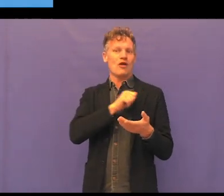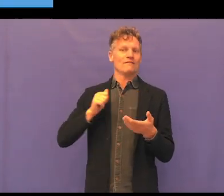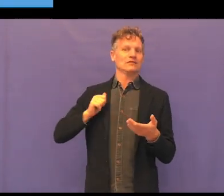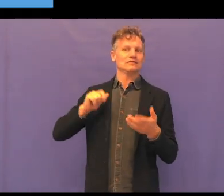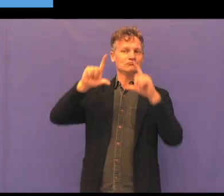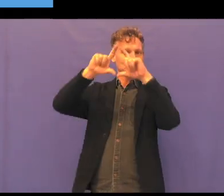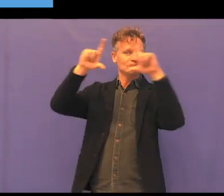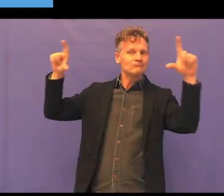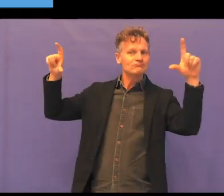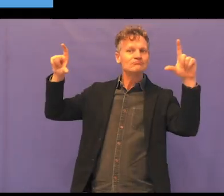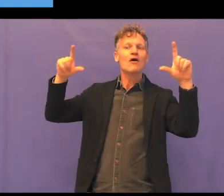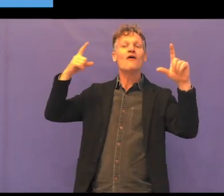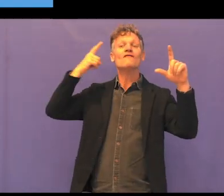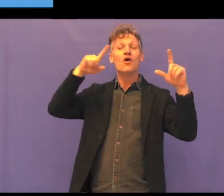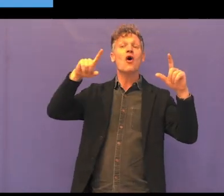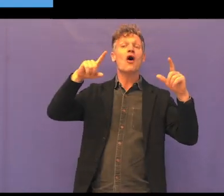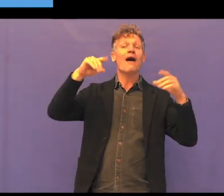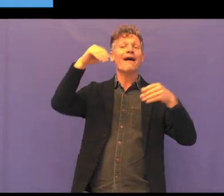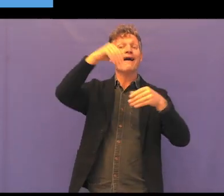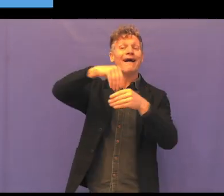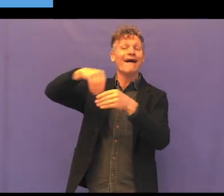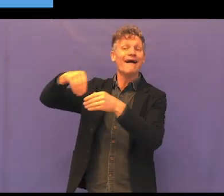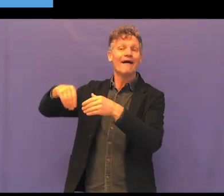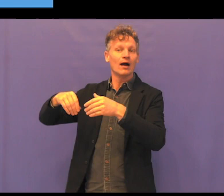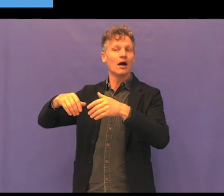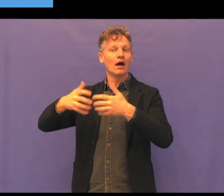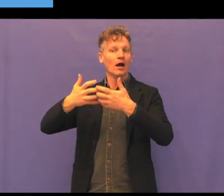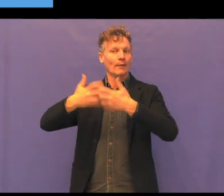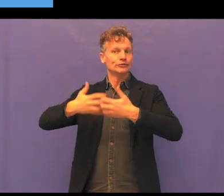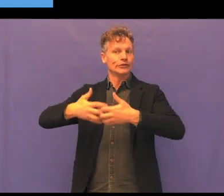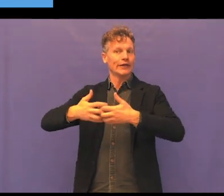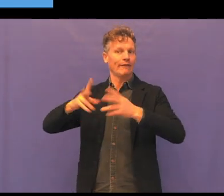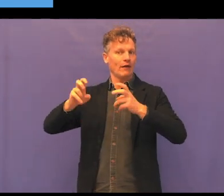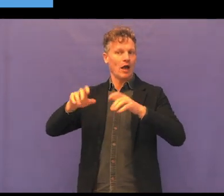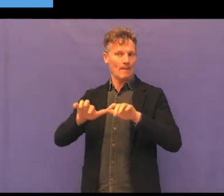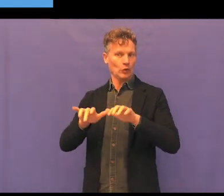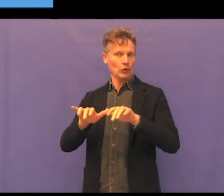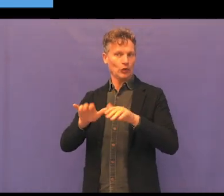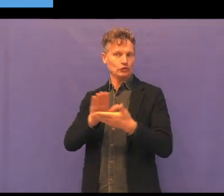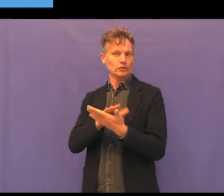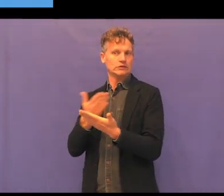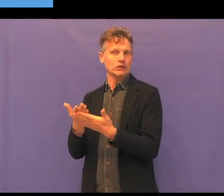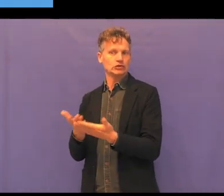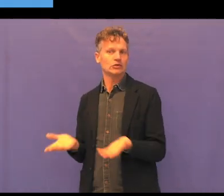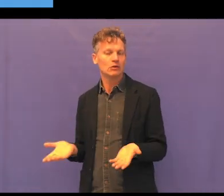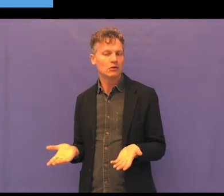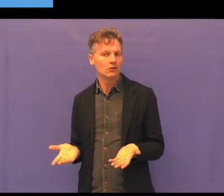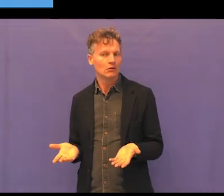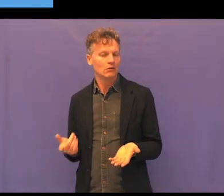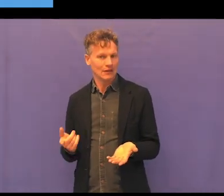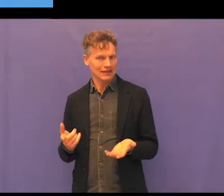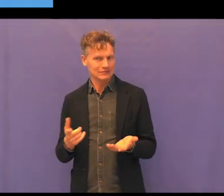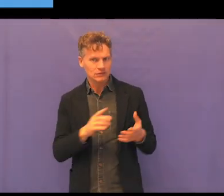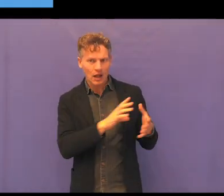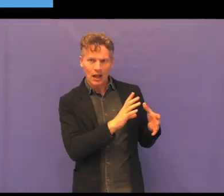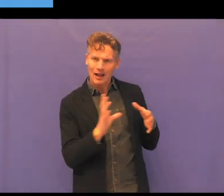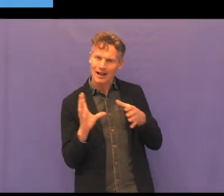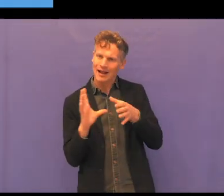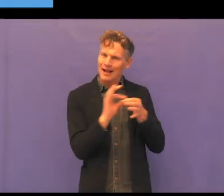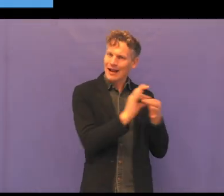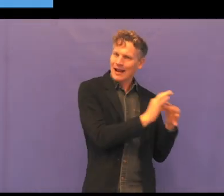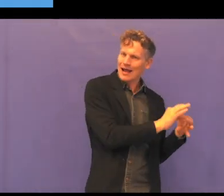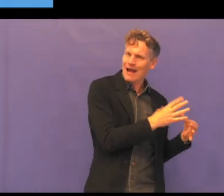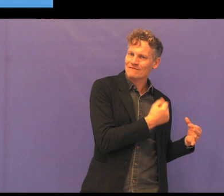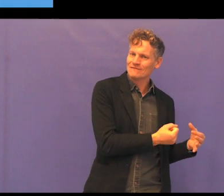there a sense in which we have to think about the notion of the ghost worker? The ghost worker is